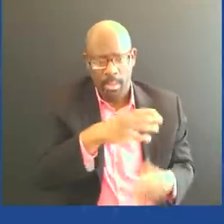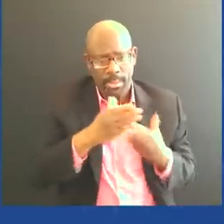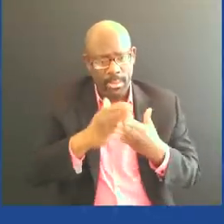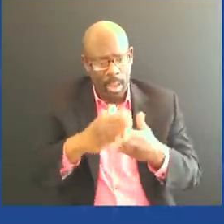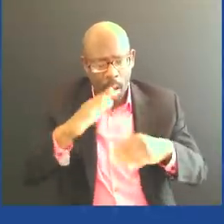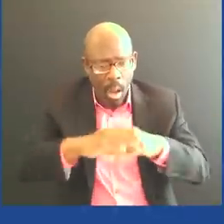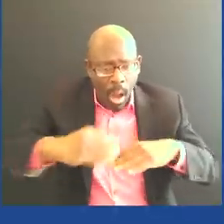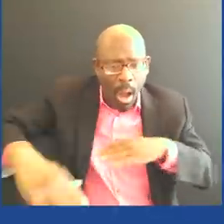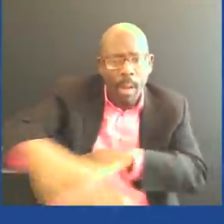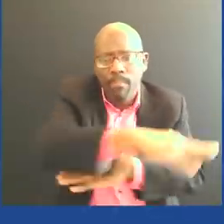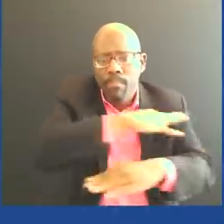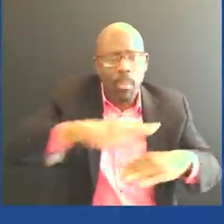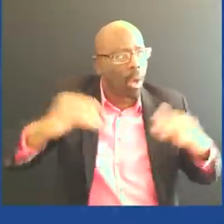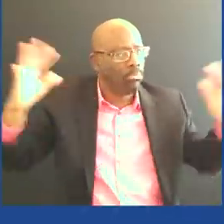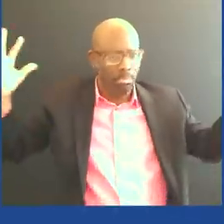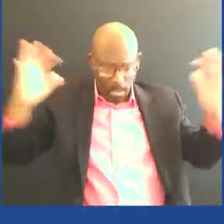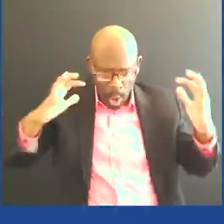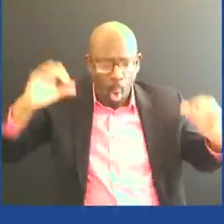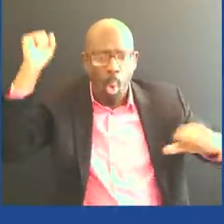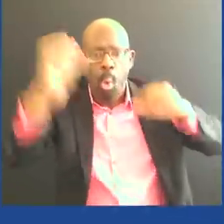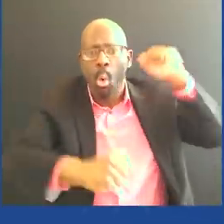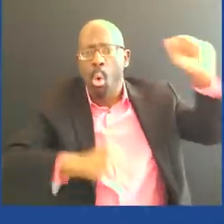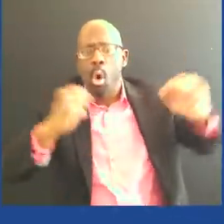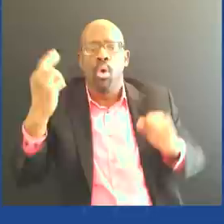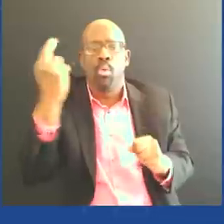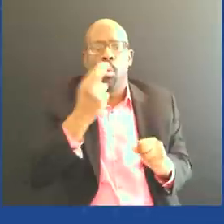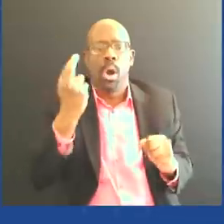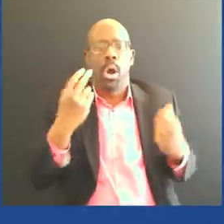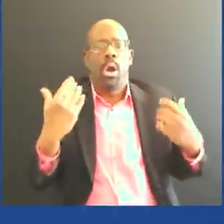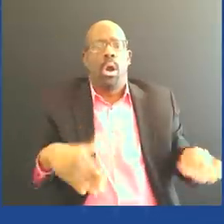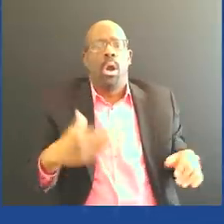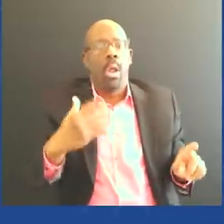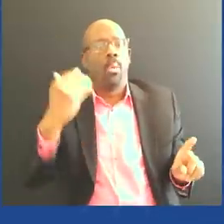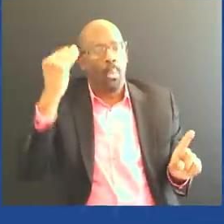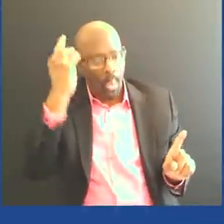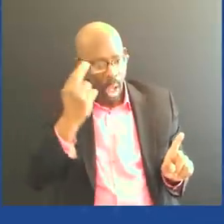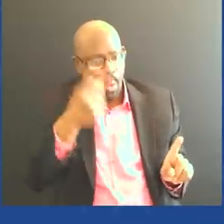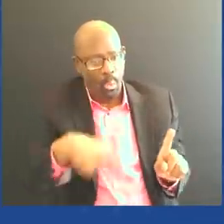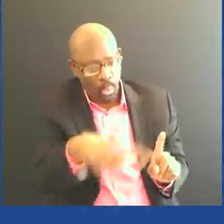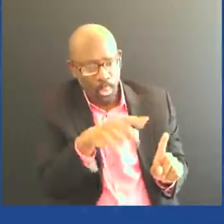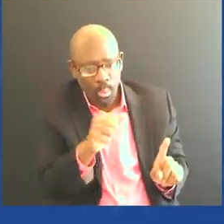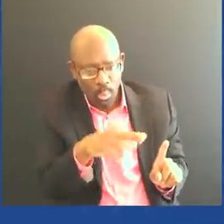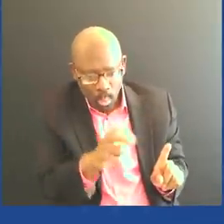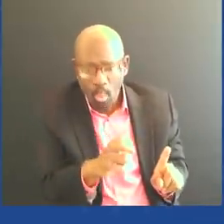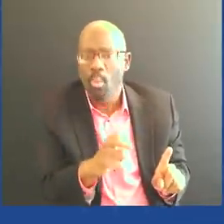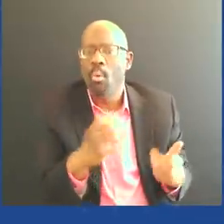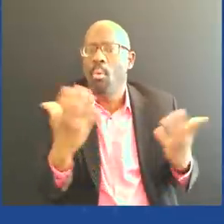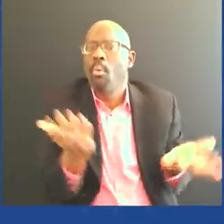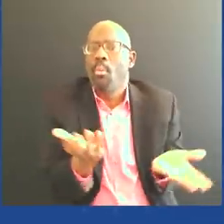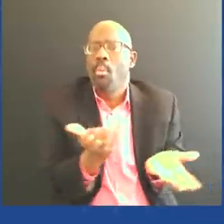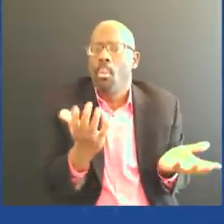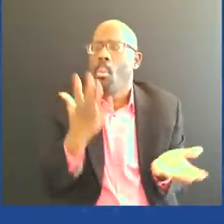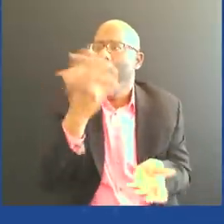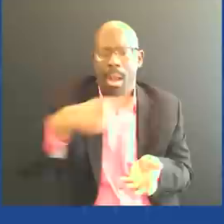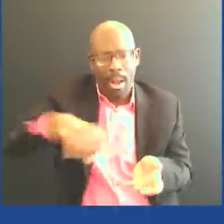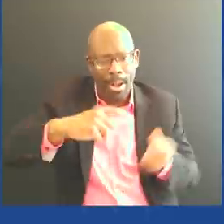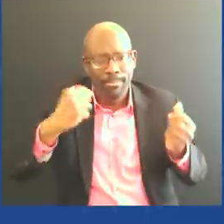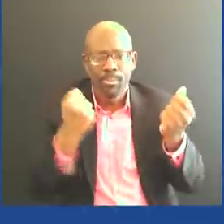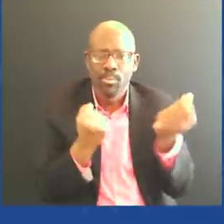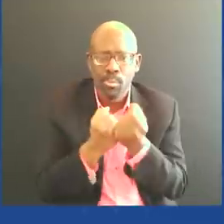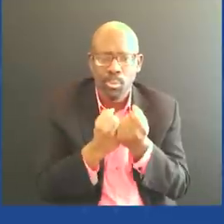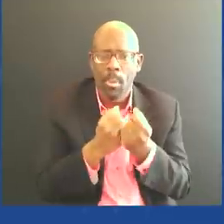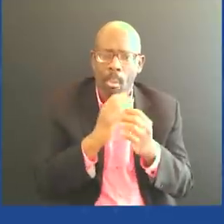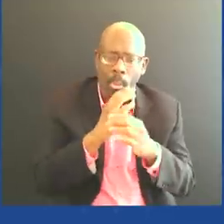them who they were and what they stood for, quietly at first. And then with a rising crescendo